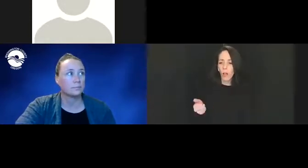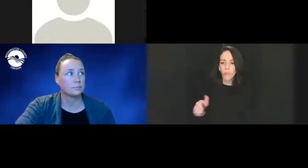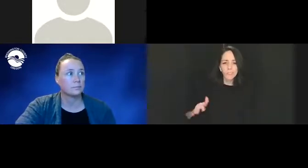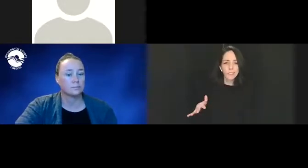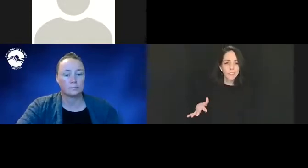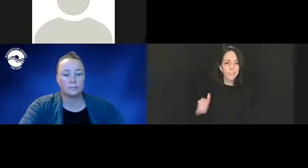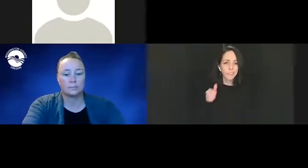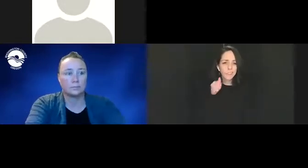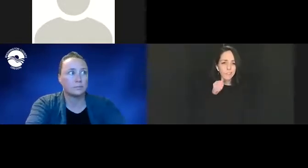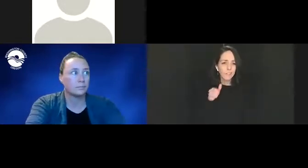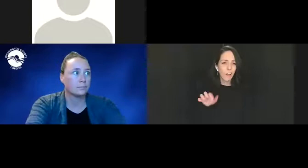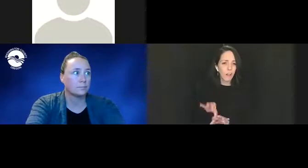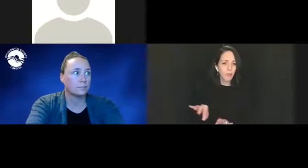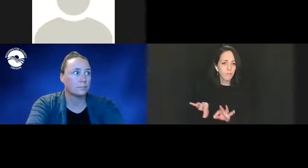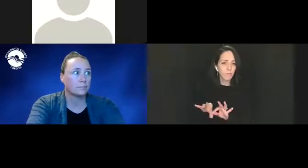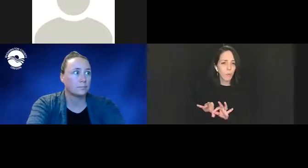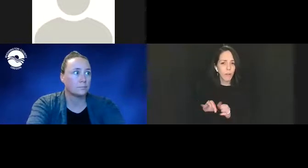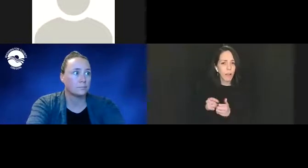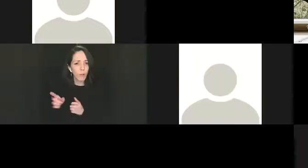so how do you